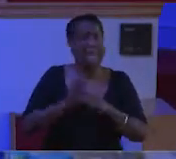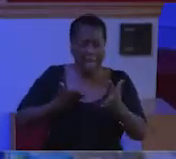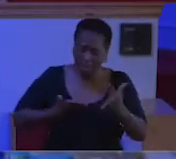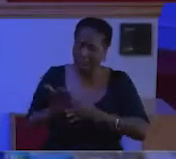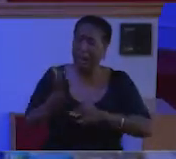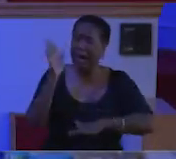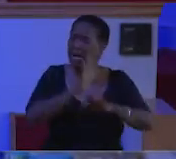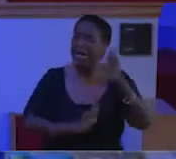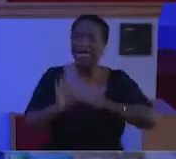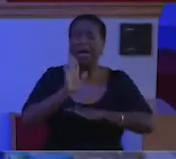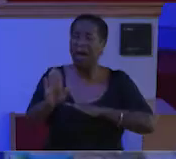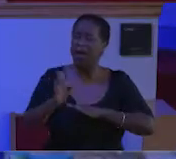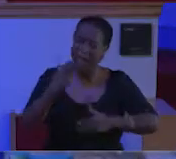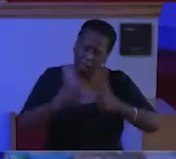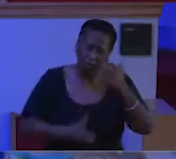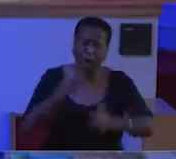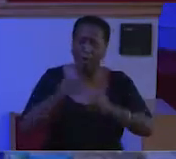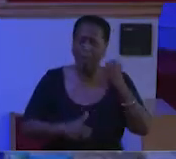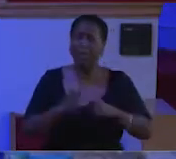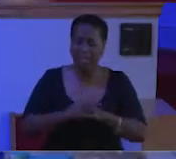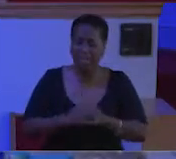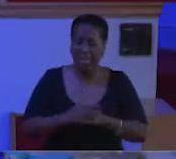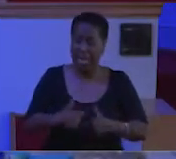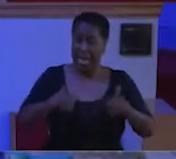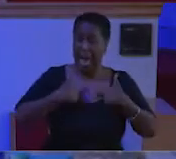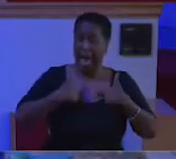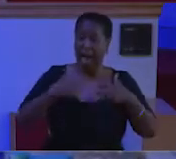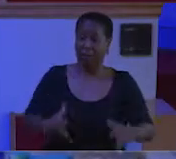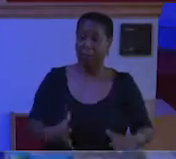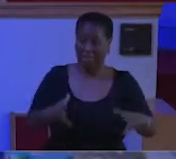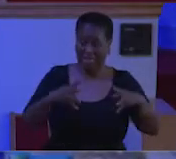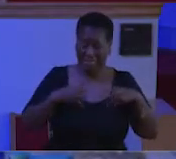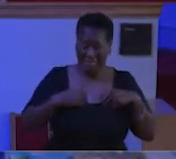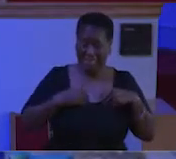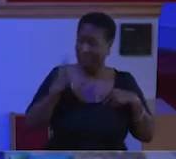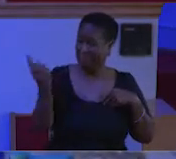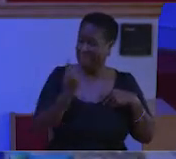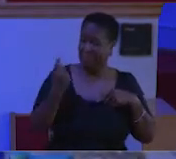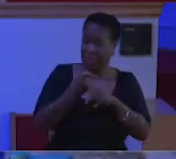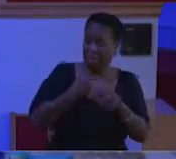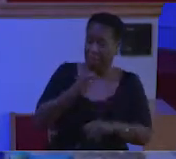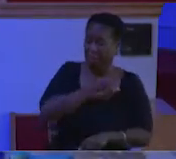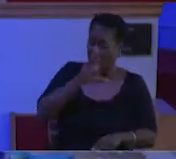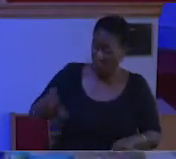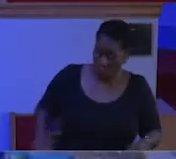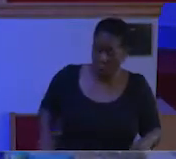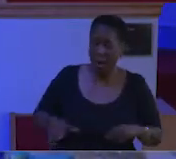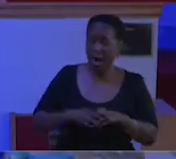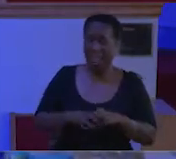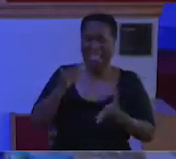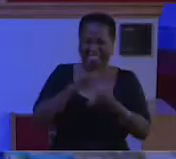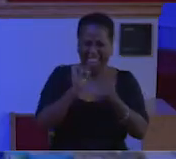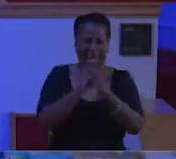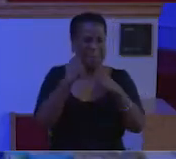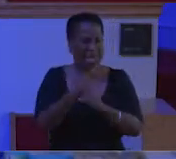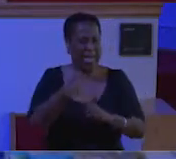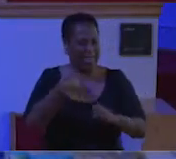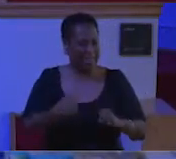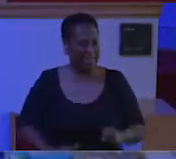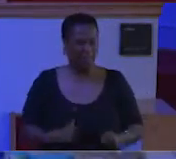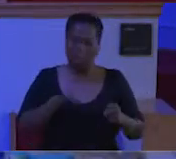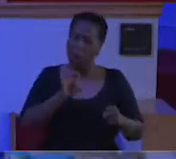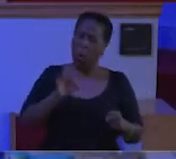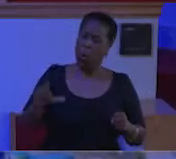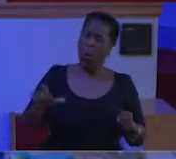midst of all of their trials, I've received something from the Lord that makes me cool as